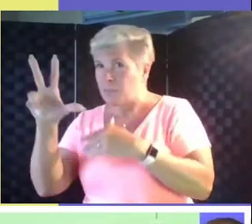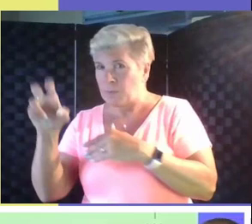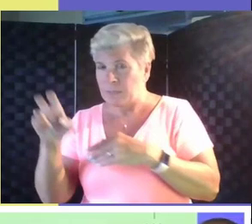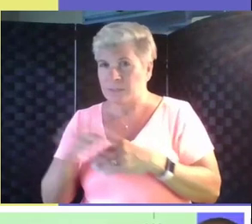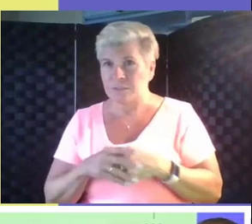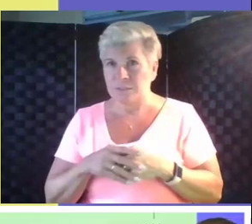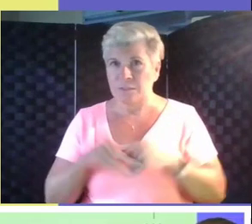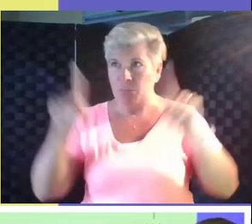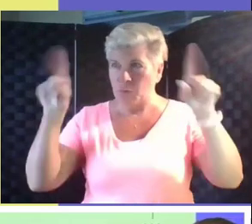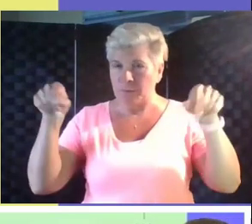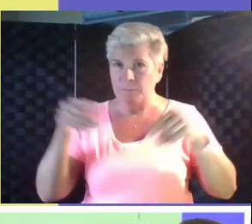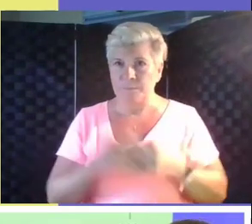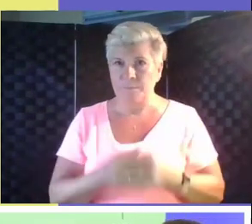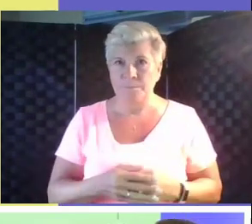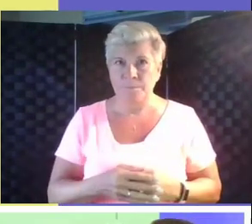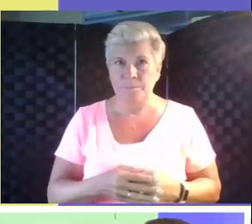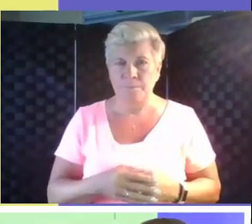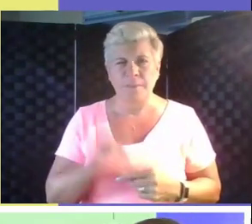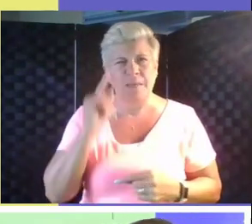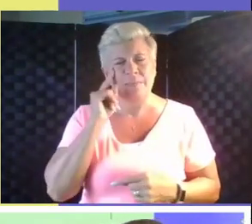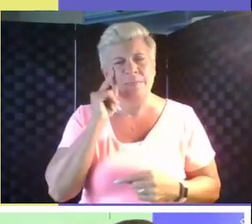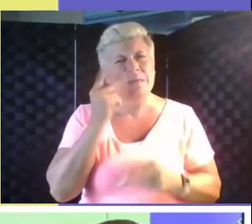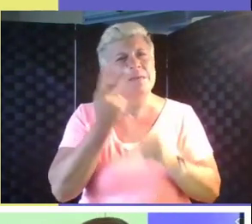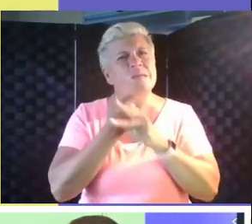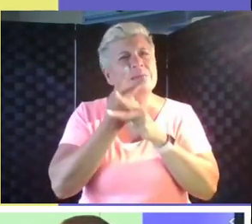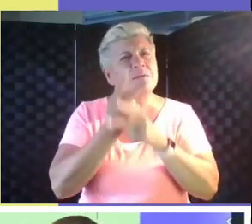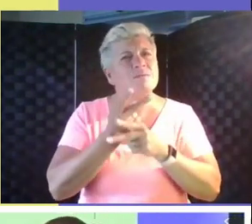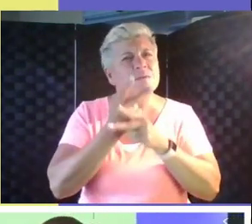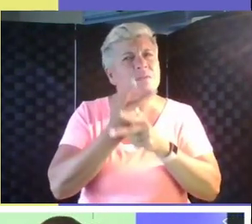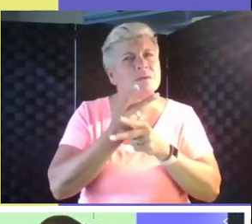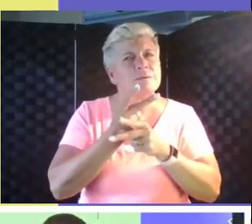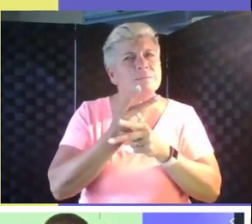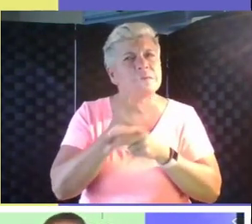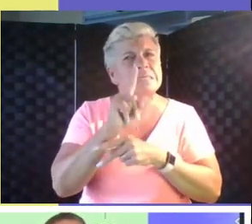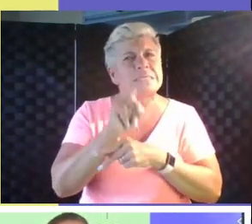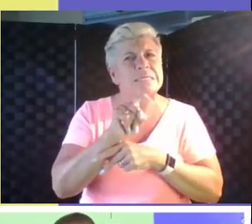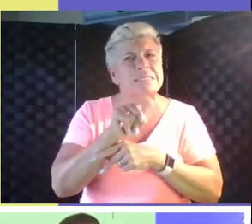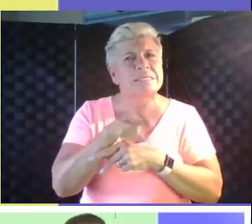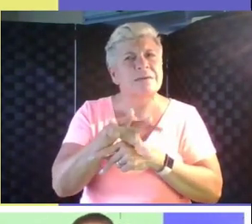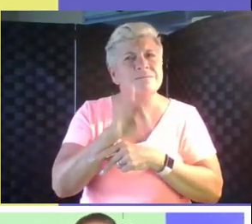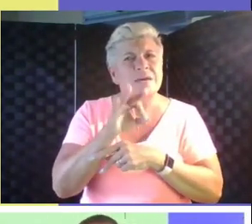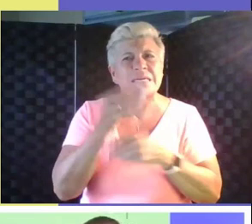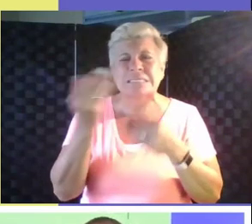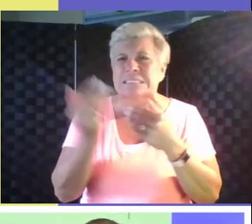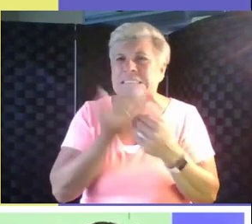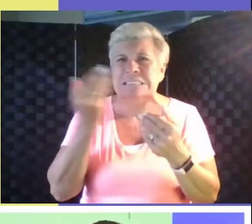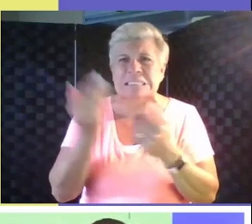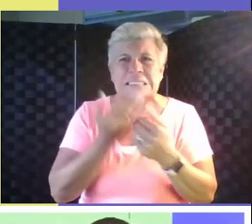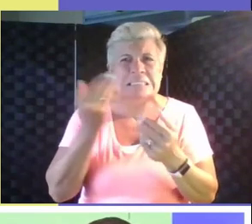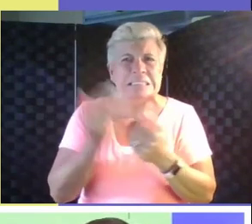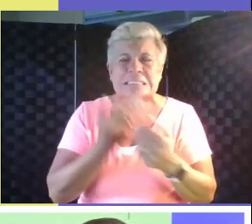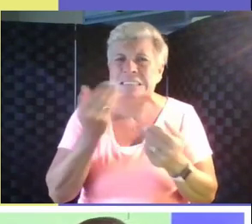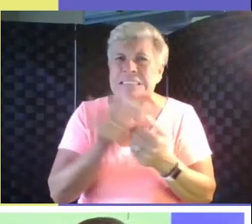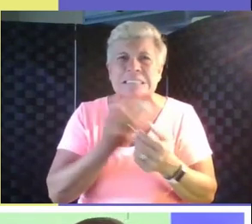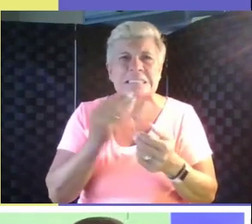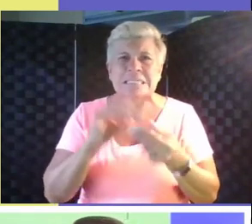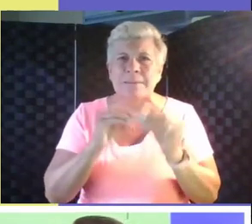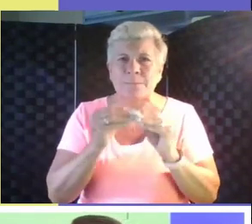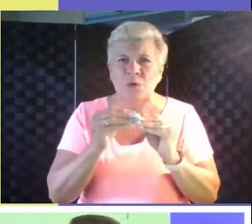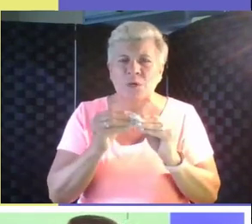at 300. And let's think carefully. I need to find a simple, easy, friendly